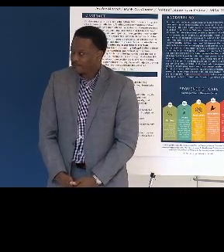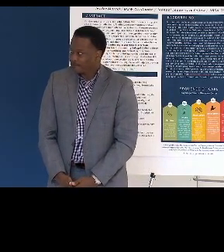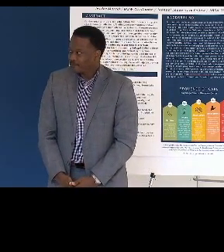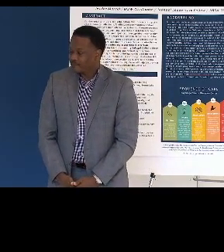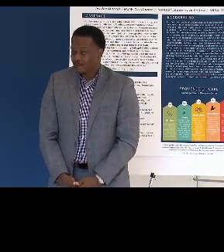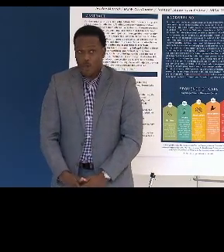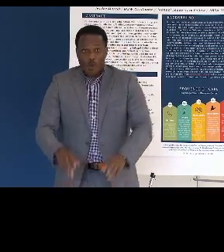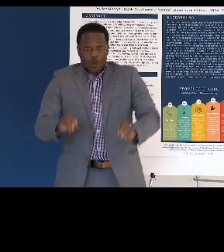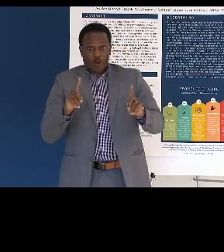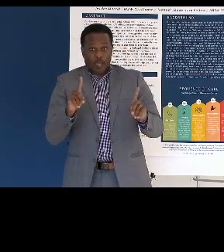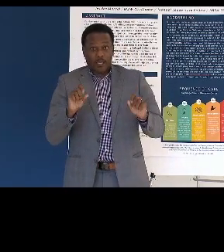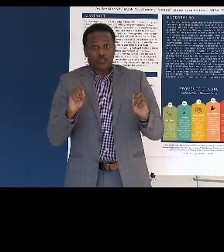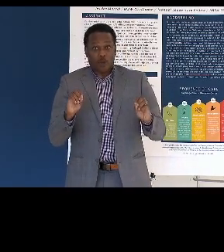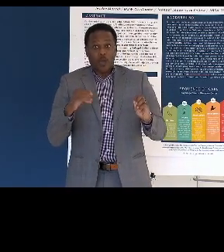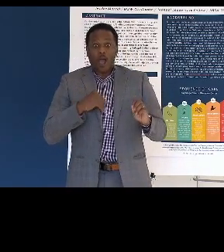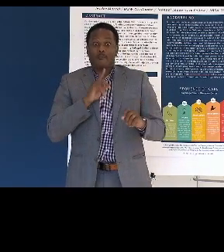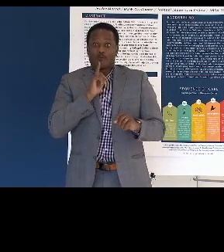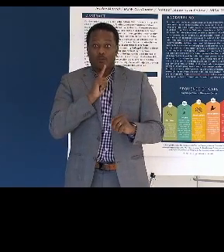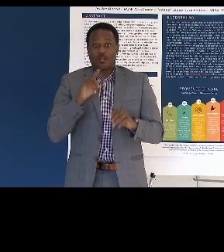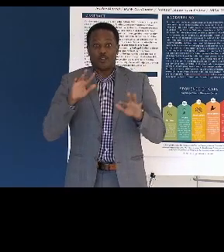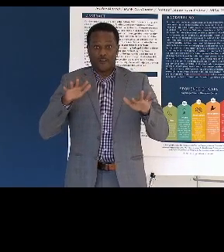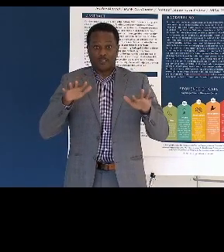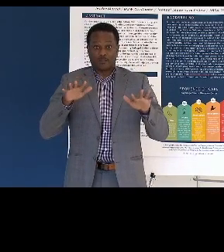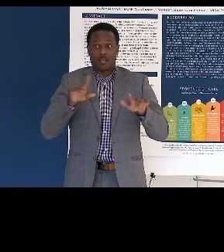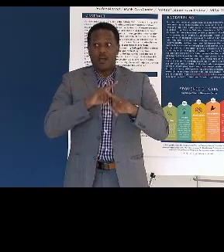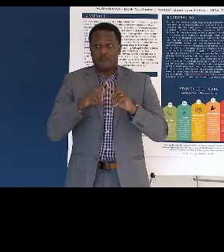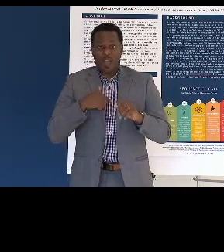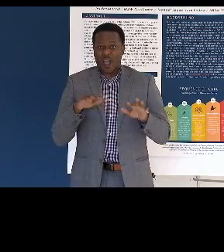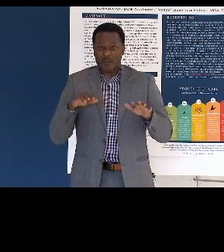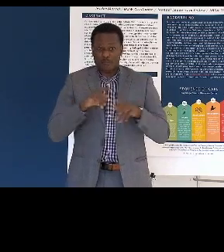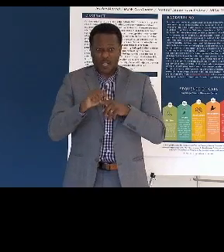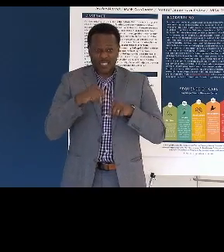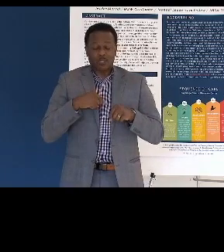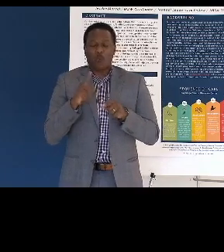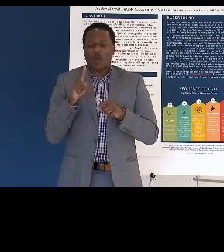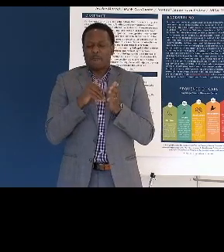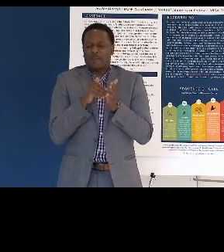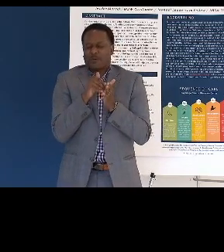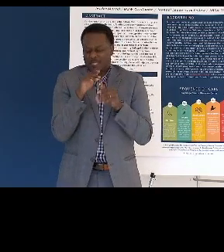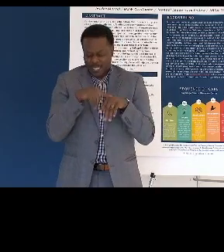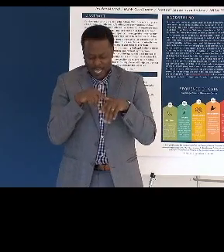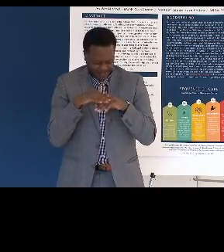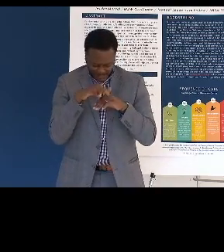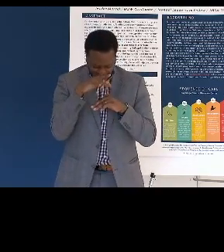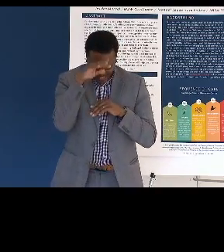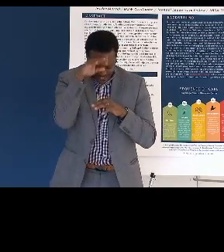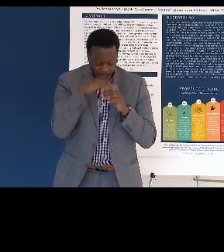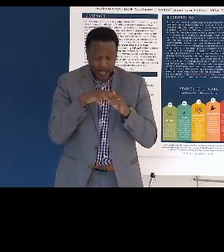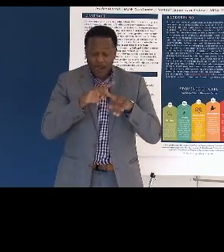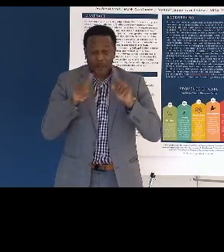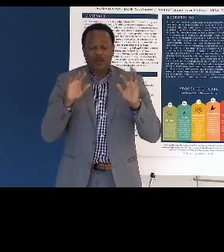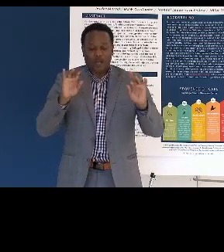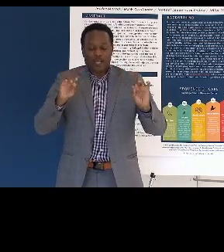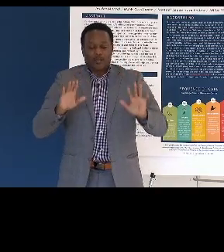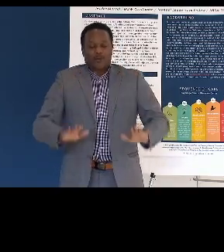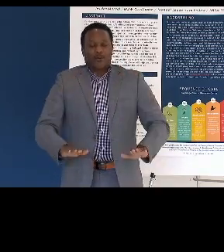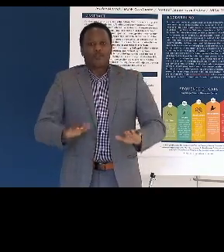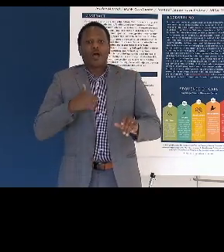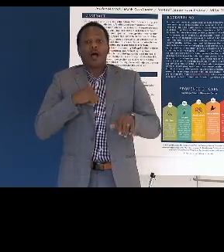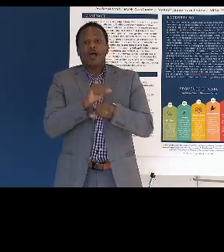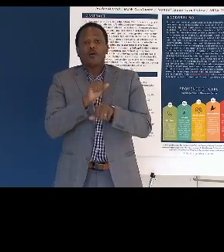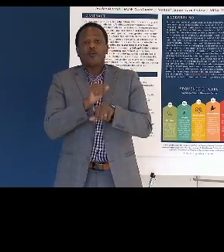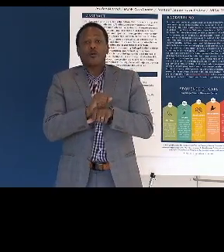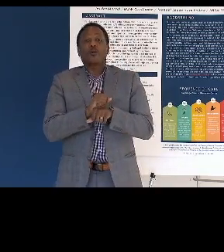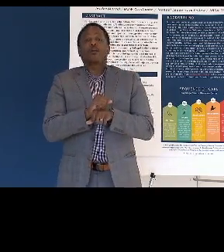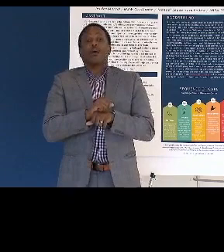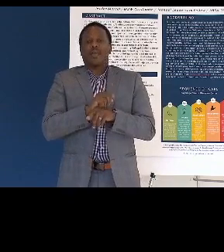Okay, so I am really nervous, even though I've practiced this a million times. So I work at Cuyahoga County